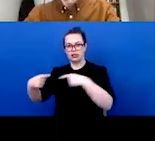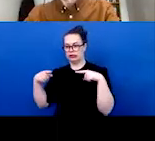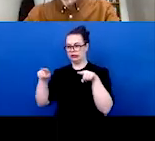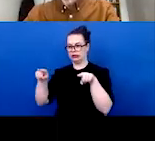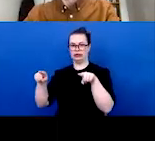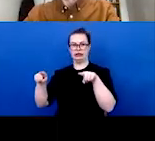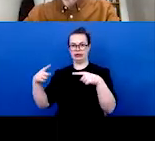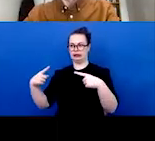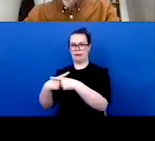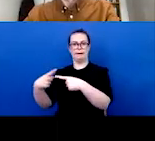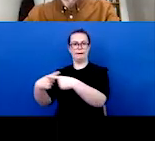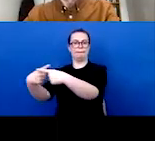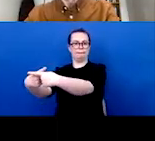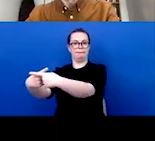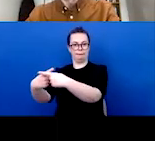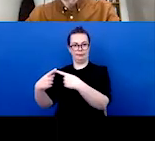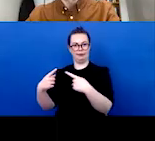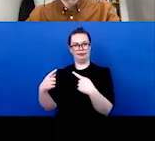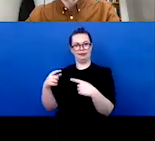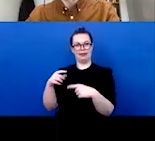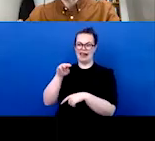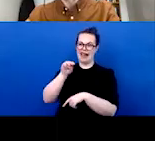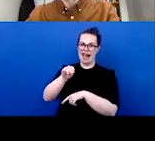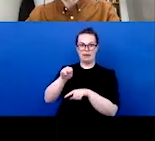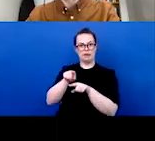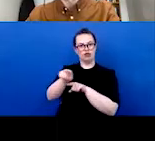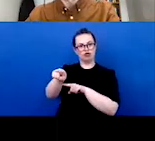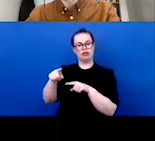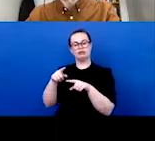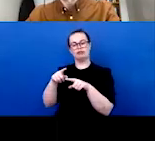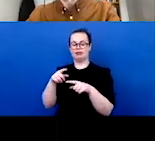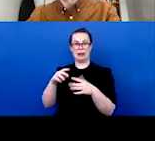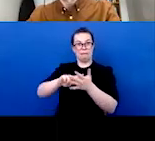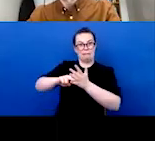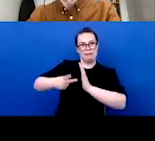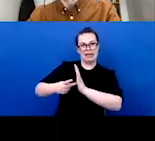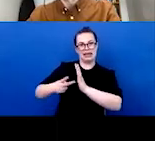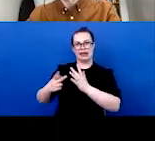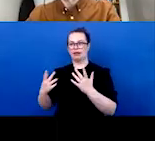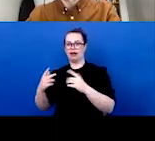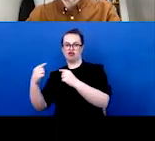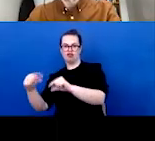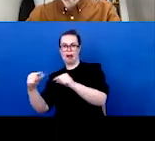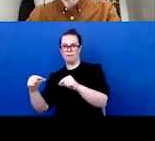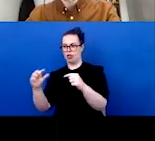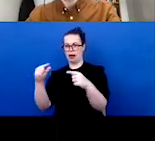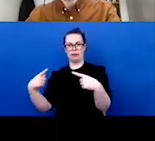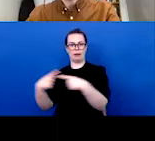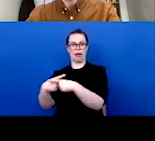stream. So our model was designed to capture this conflict in a bit more precise